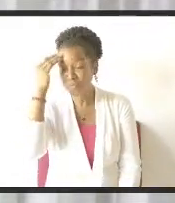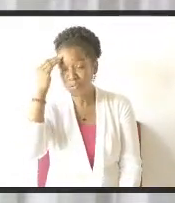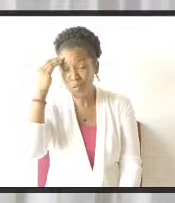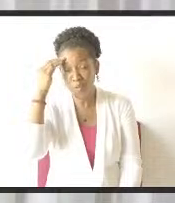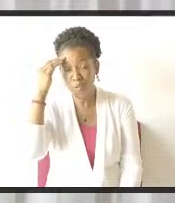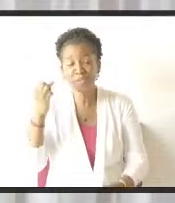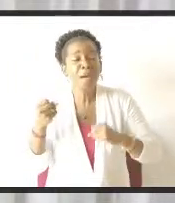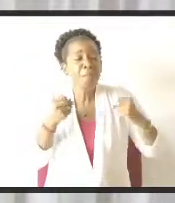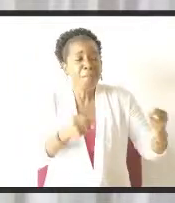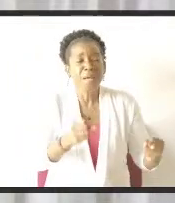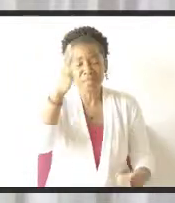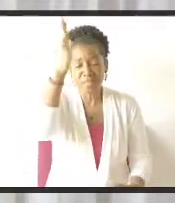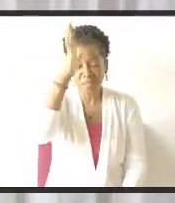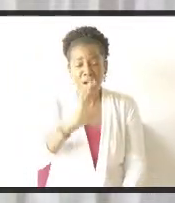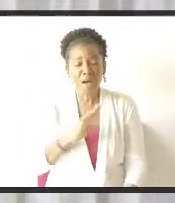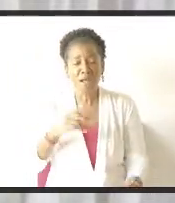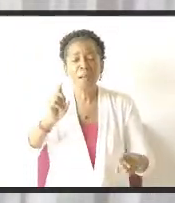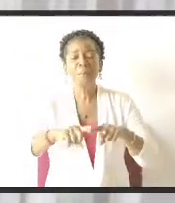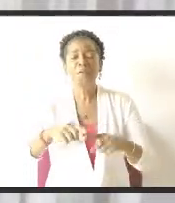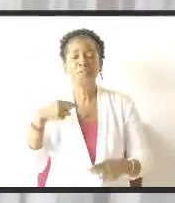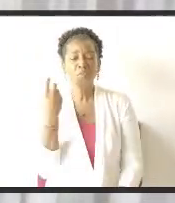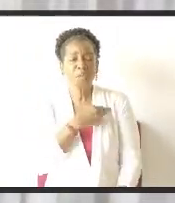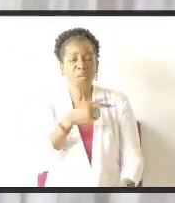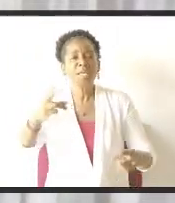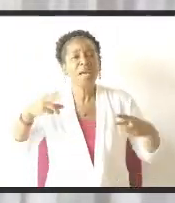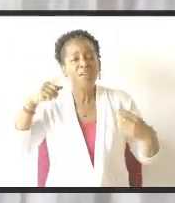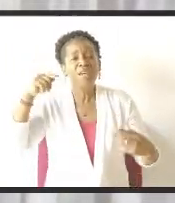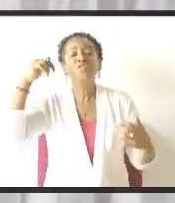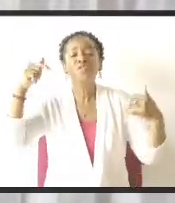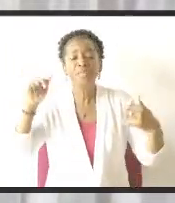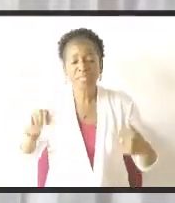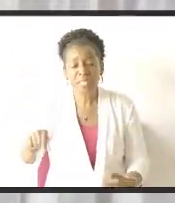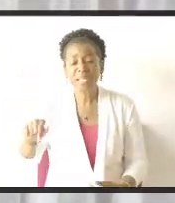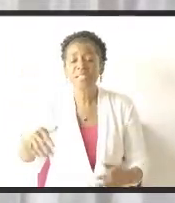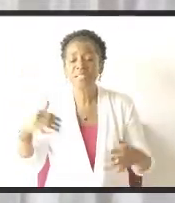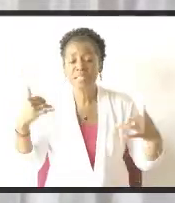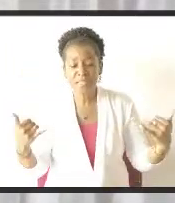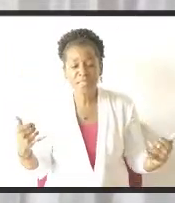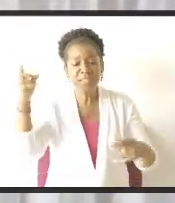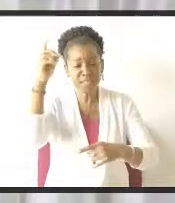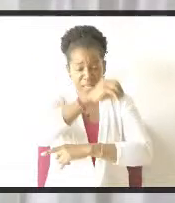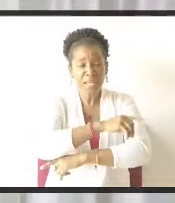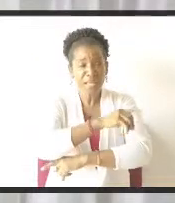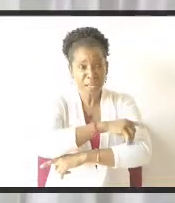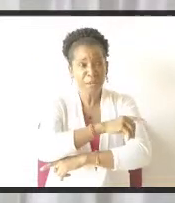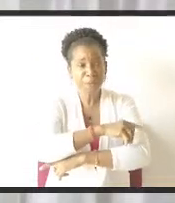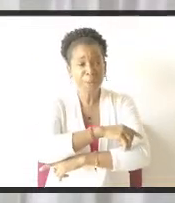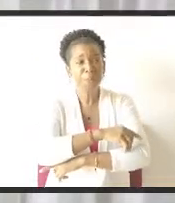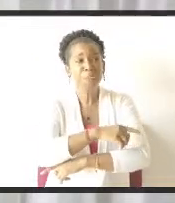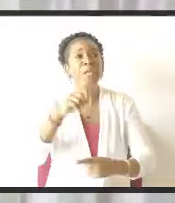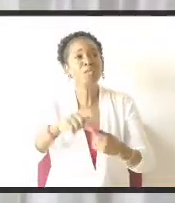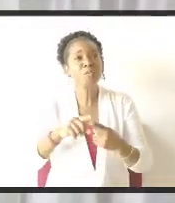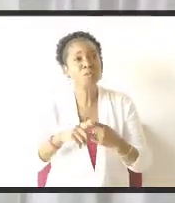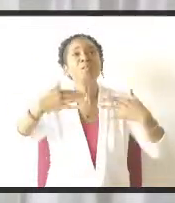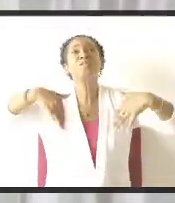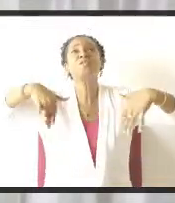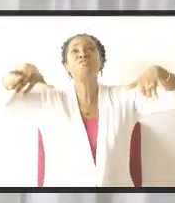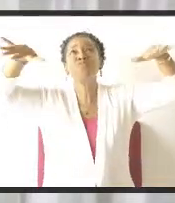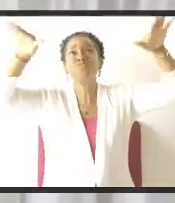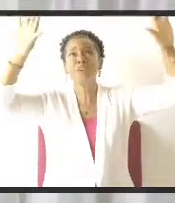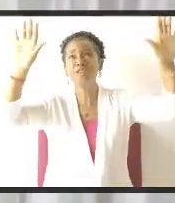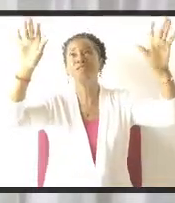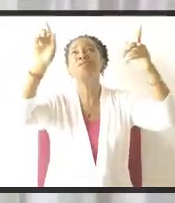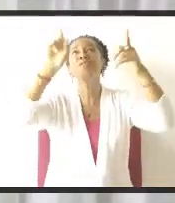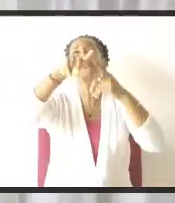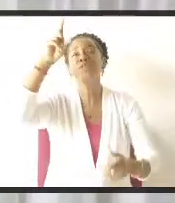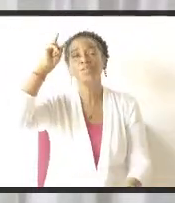we have an opportunity today. We have an opportunity today to submit